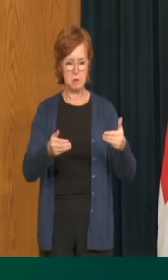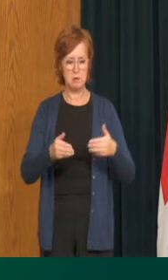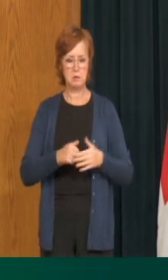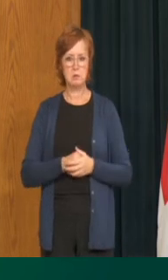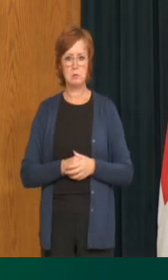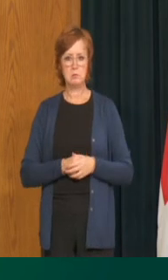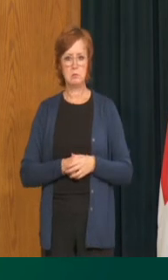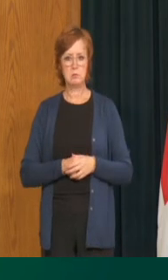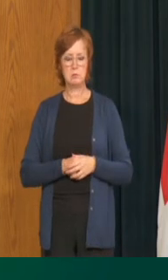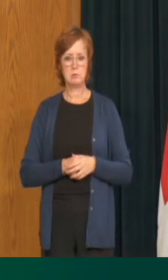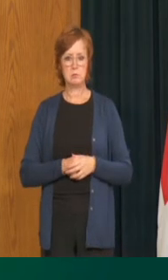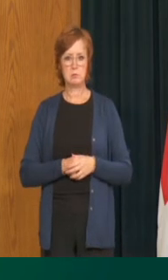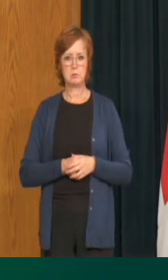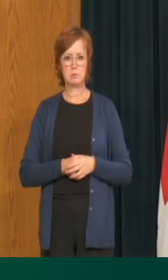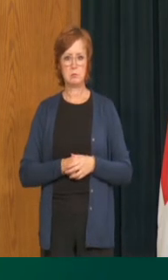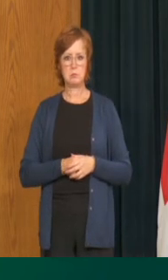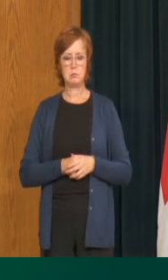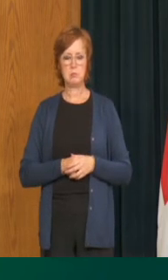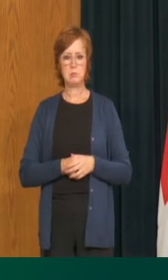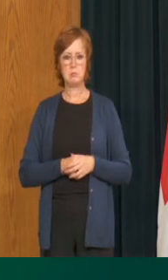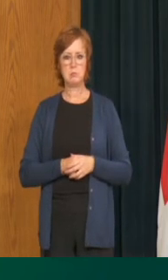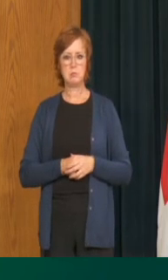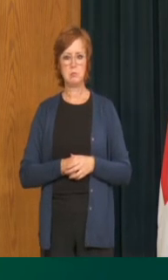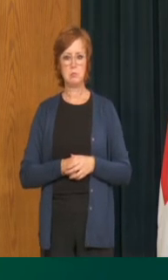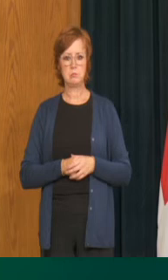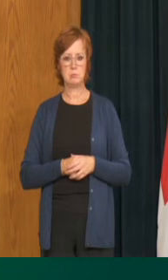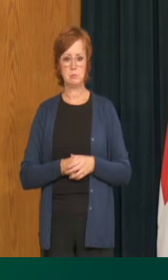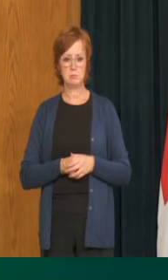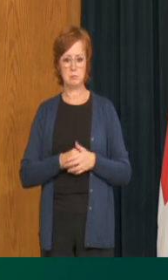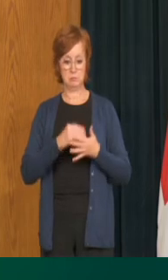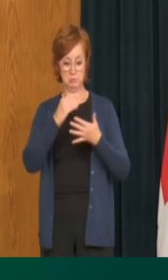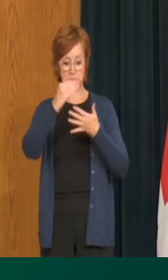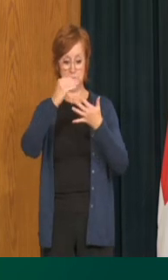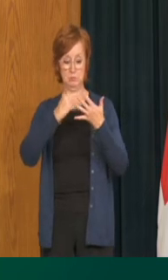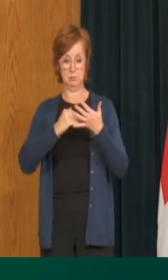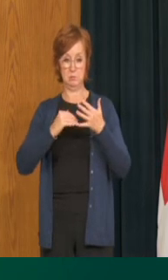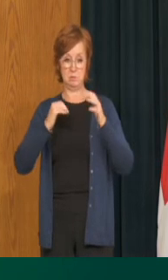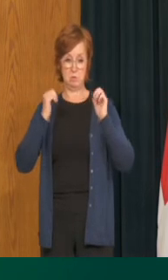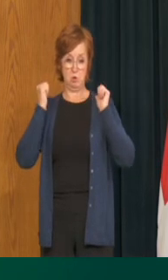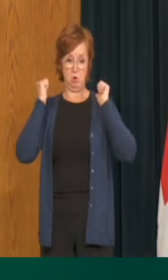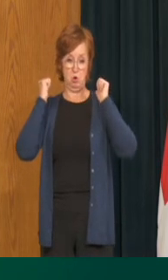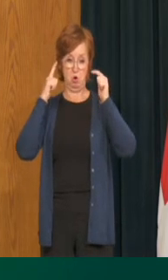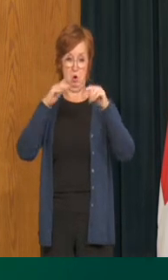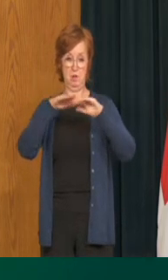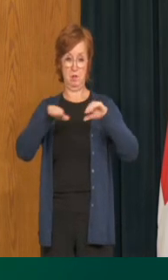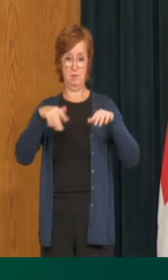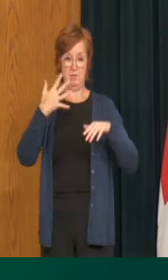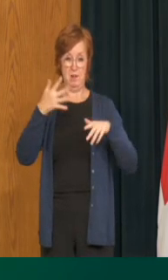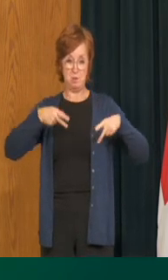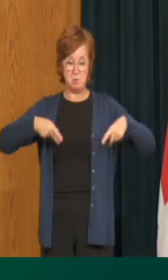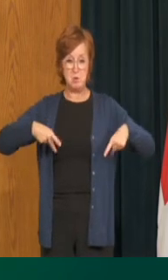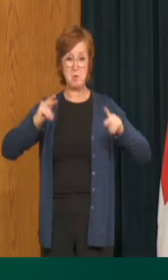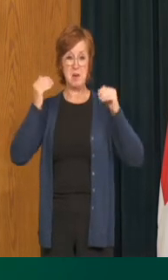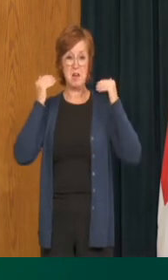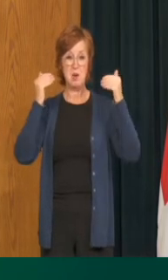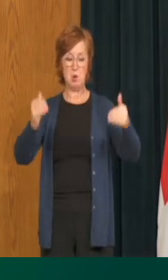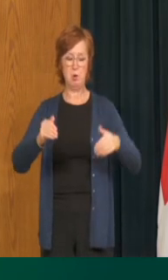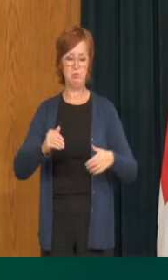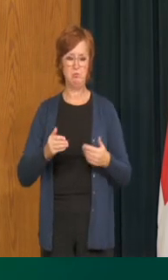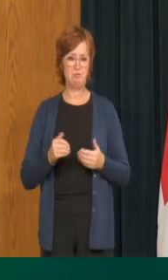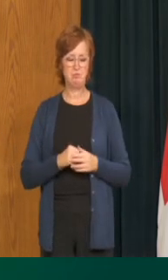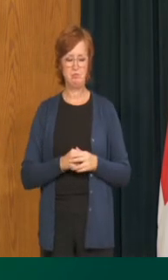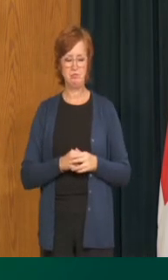venues, different events. But as far as moving into essentially a mass level 5, let's have large events